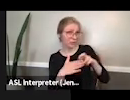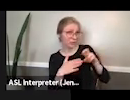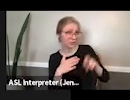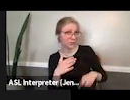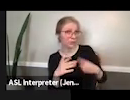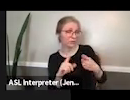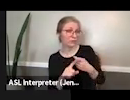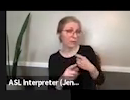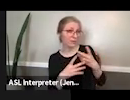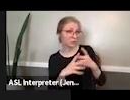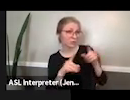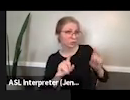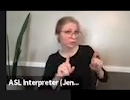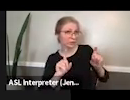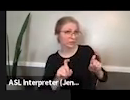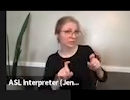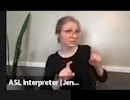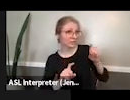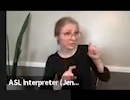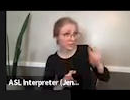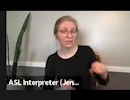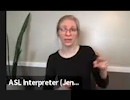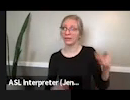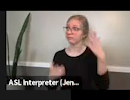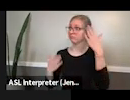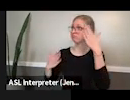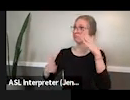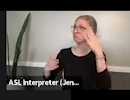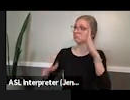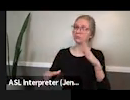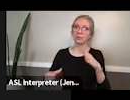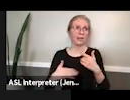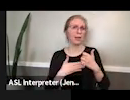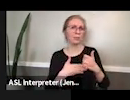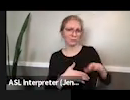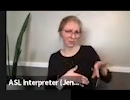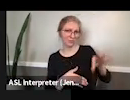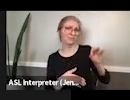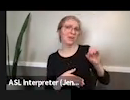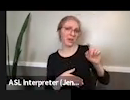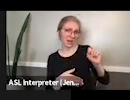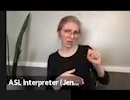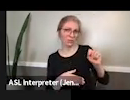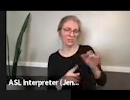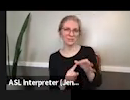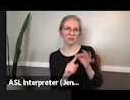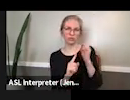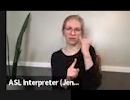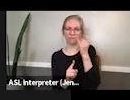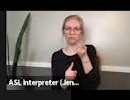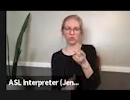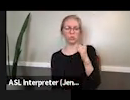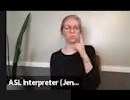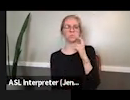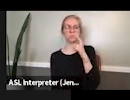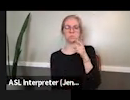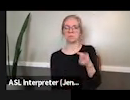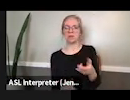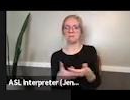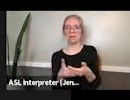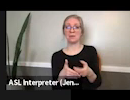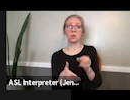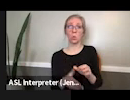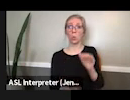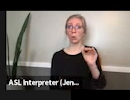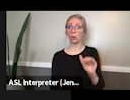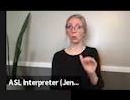screening? And if they don't know, then you can help them find out, right? Especially if you suspect that baby or a toddler,